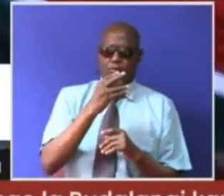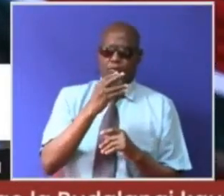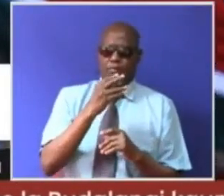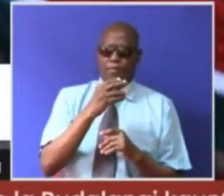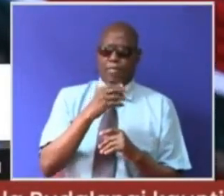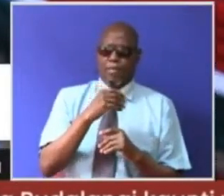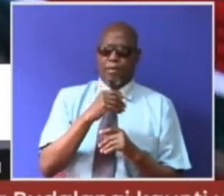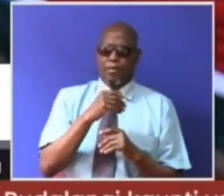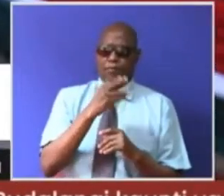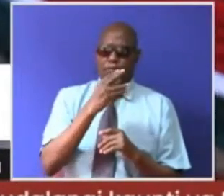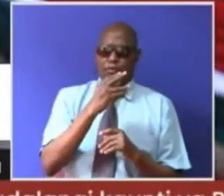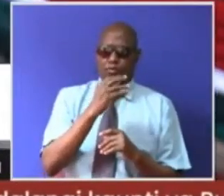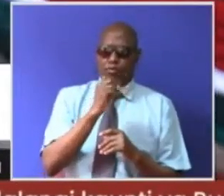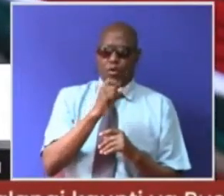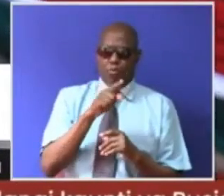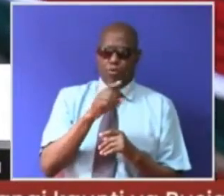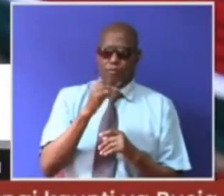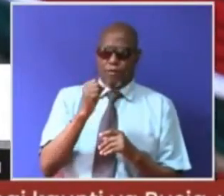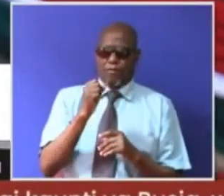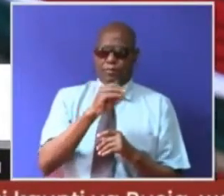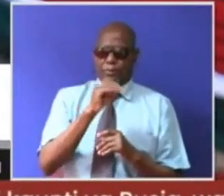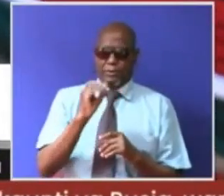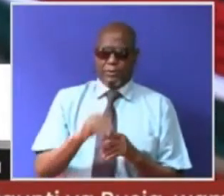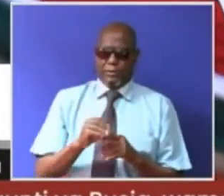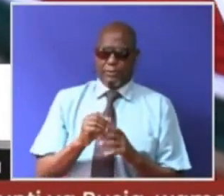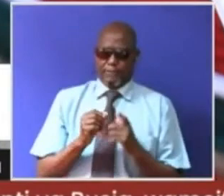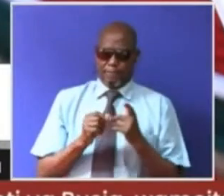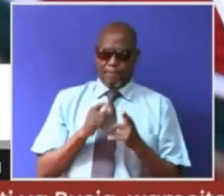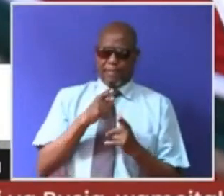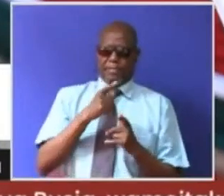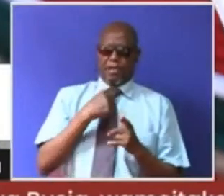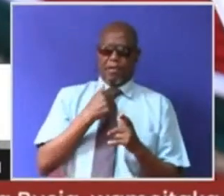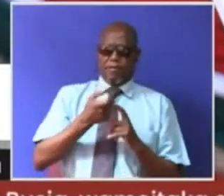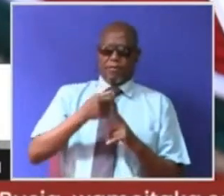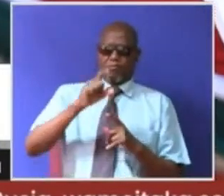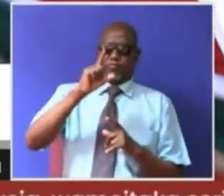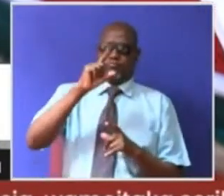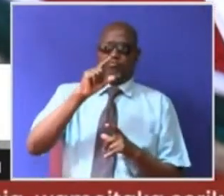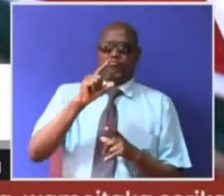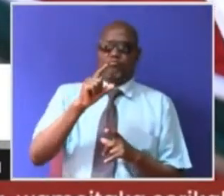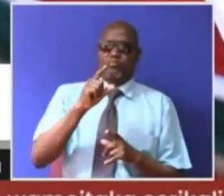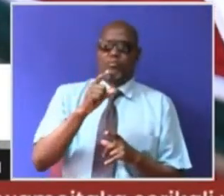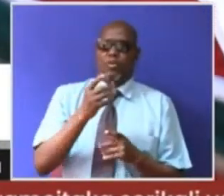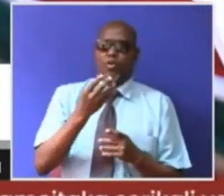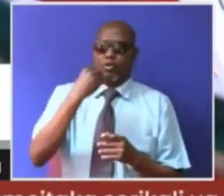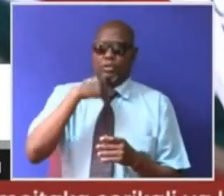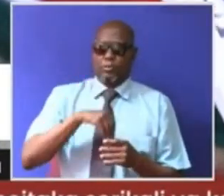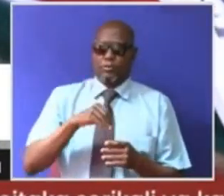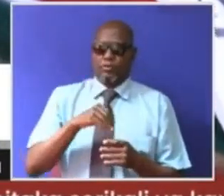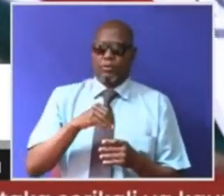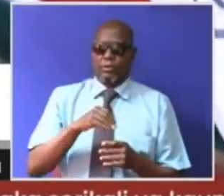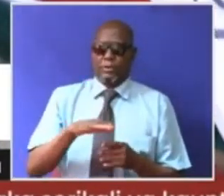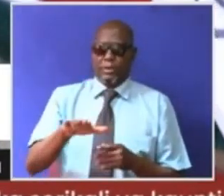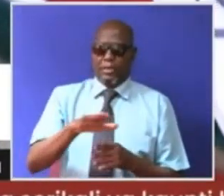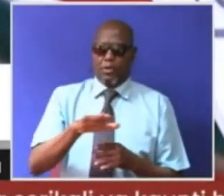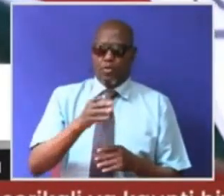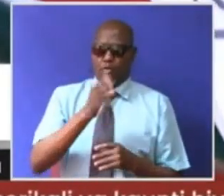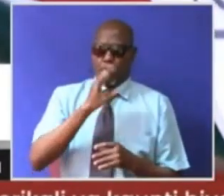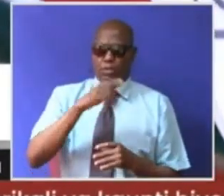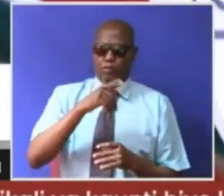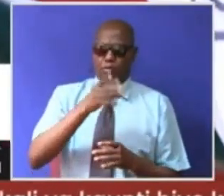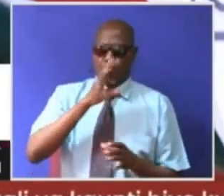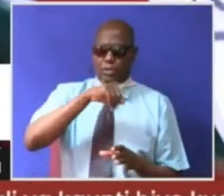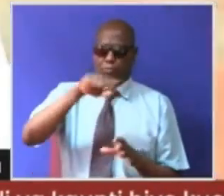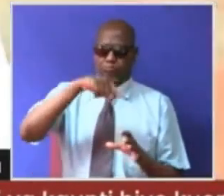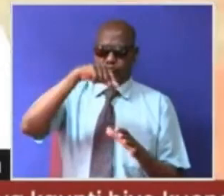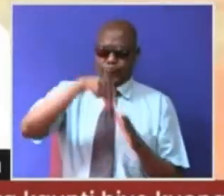being affected. This prevalence is expected to have risen with the increased consumption of groundwater from the boreholes